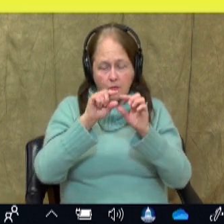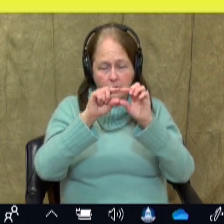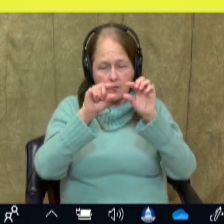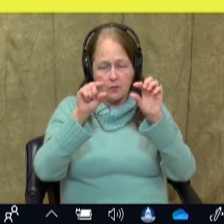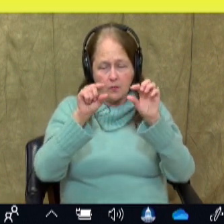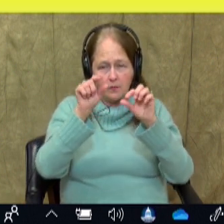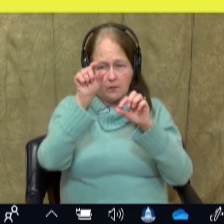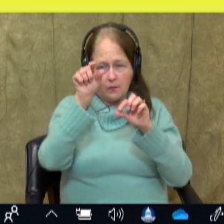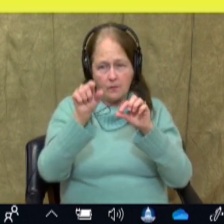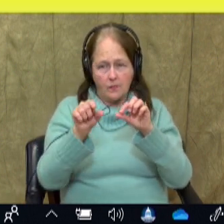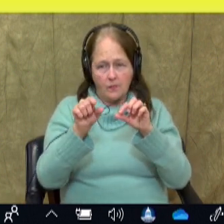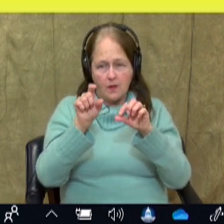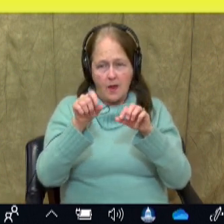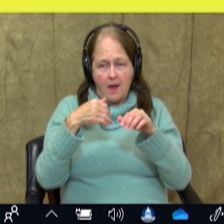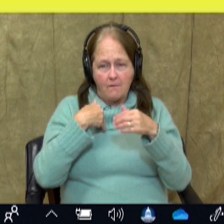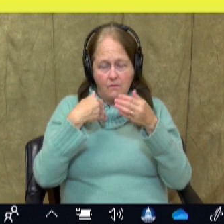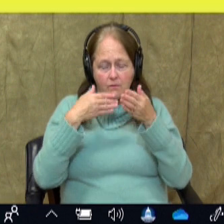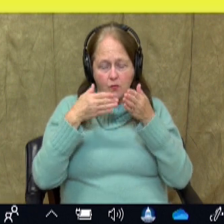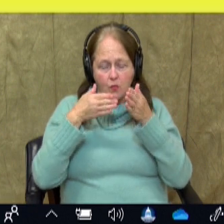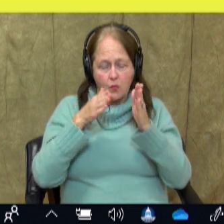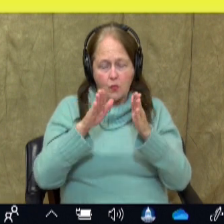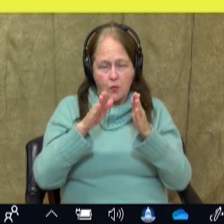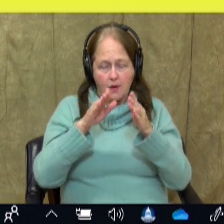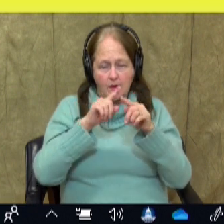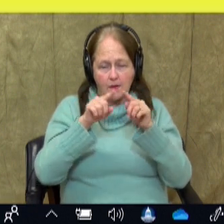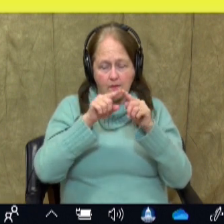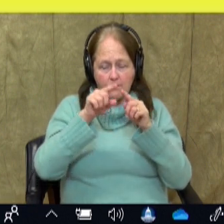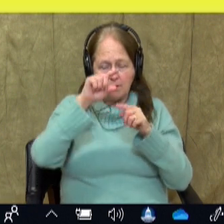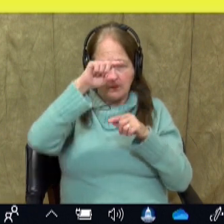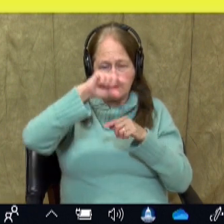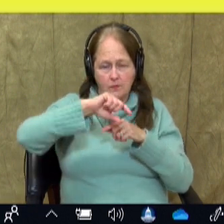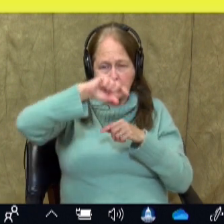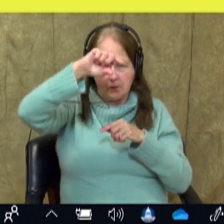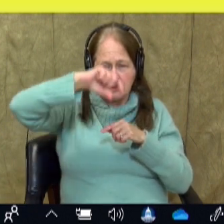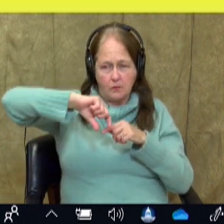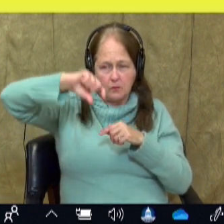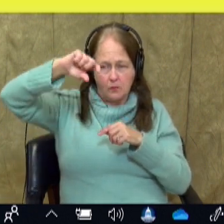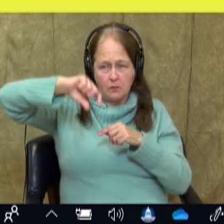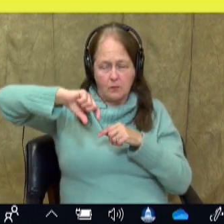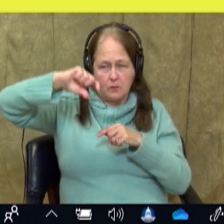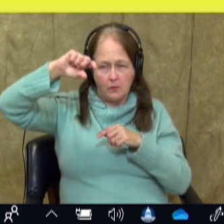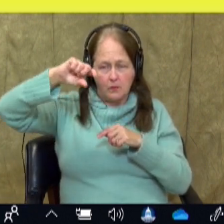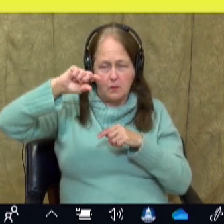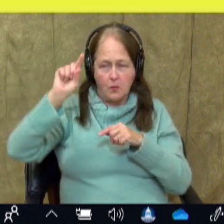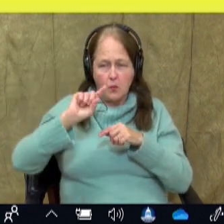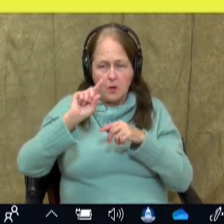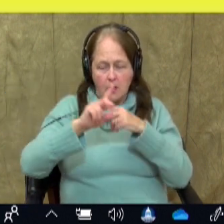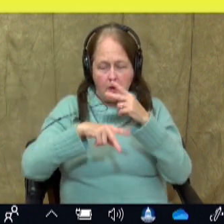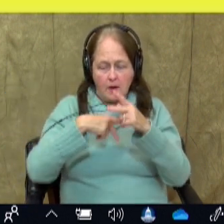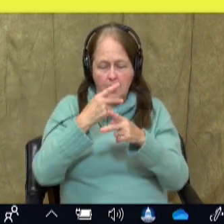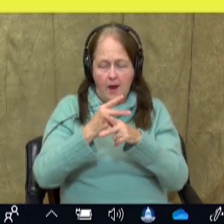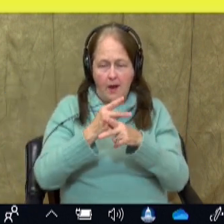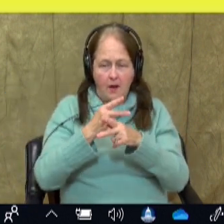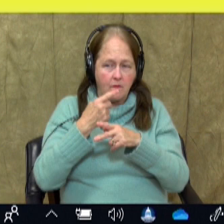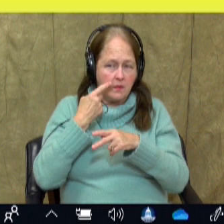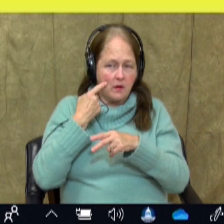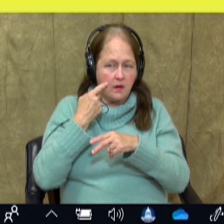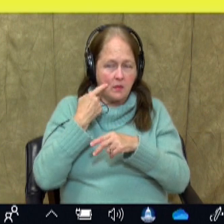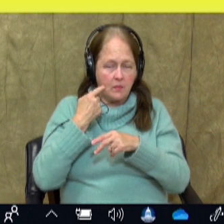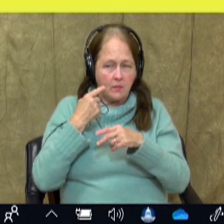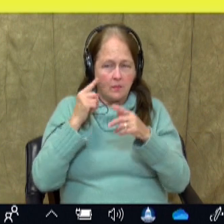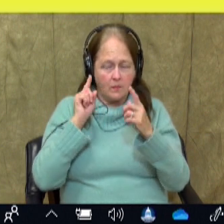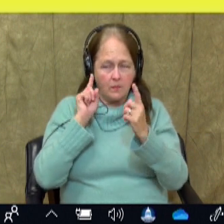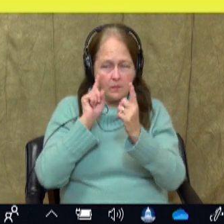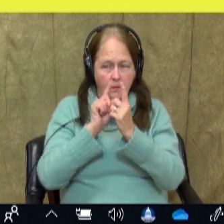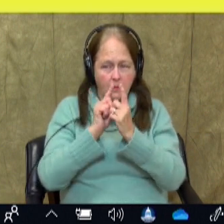our graph. You have to have a way to have multiple bars. So what kind of candy? Now that meets